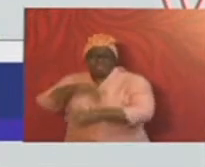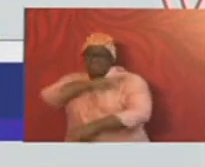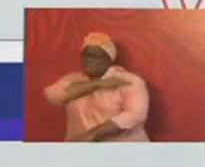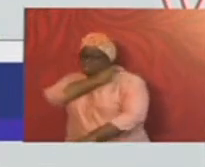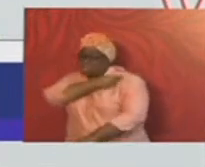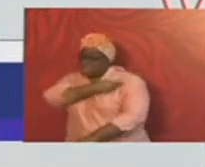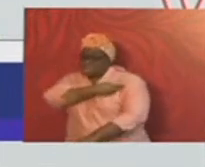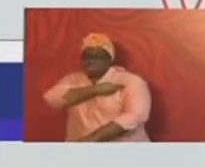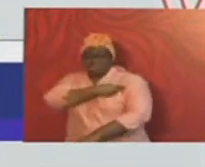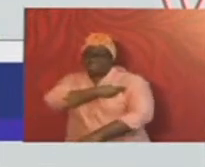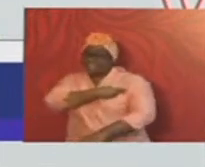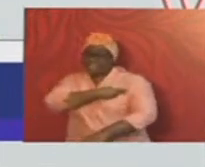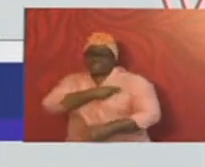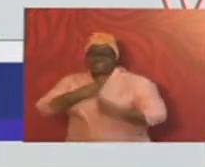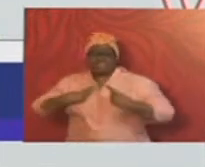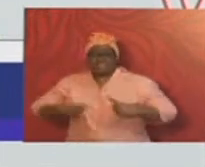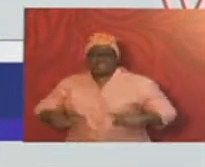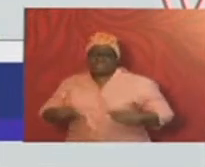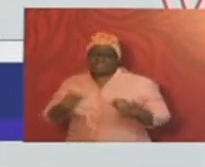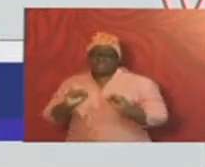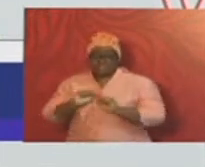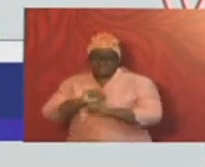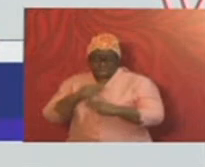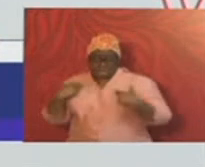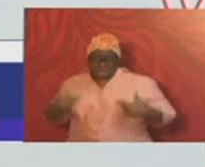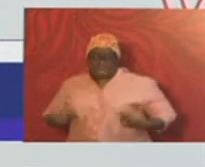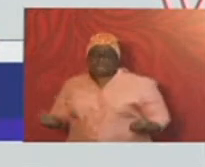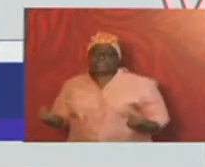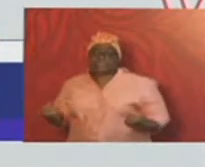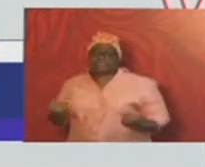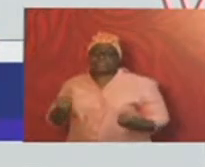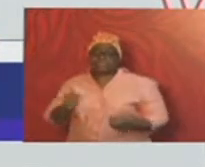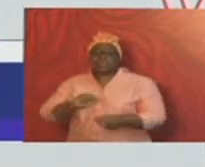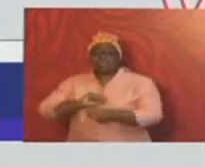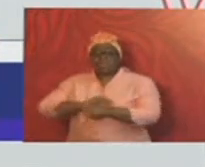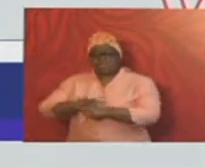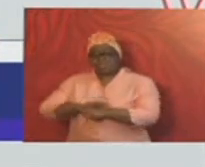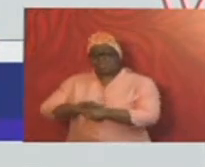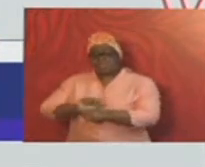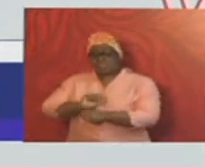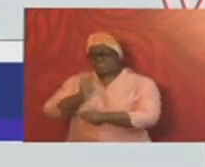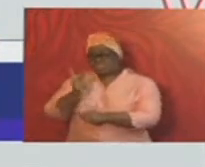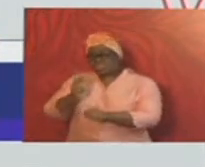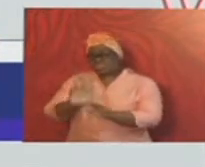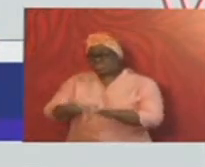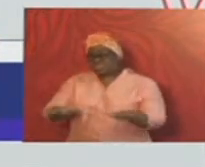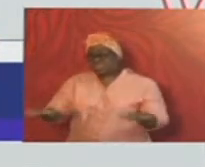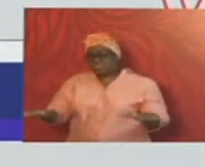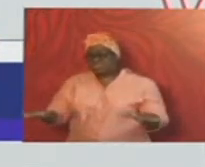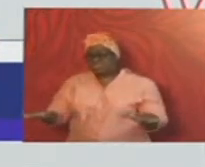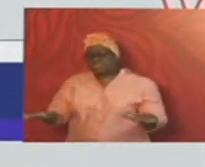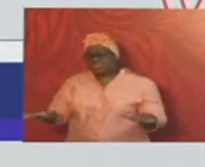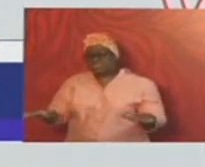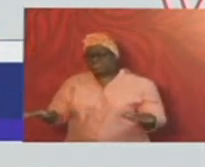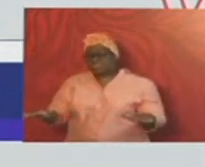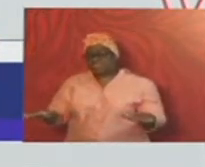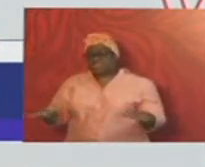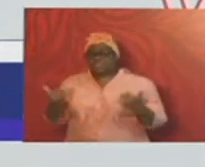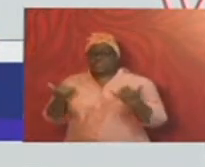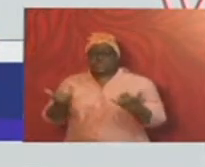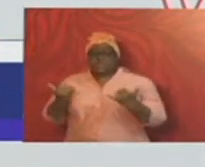system who are confirmed COVID-19 cases. These 3 children at present are stable. So, thank